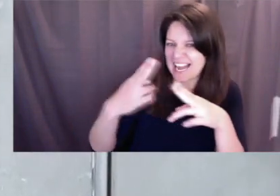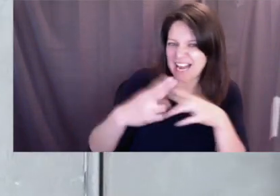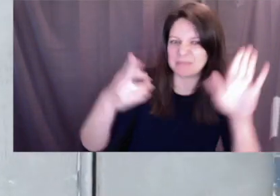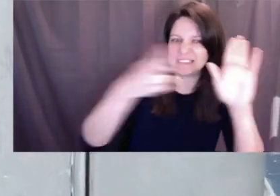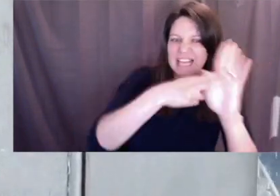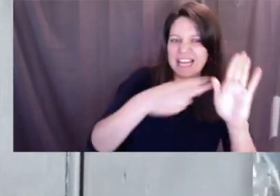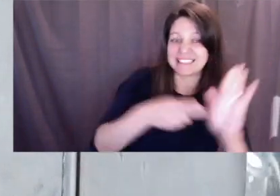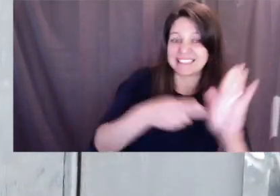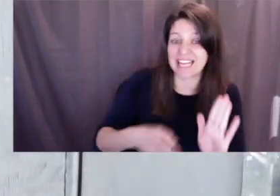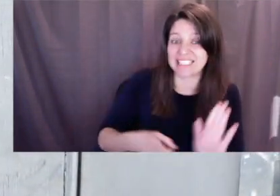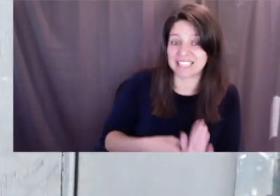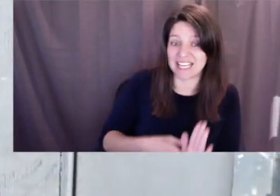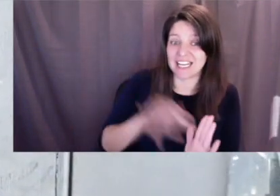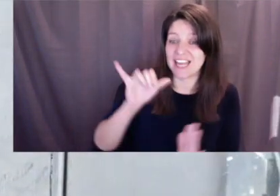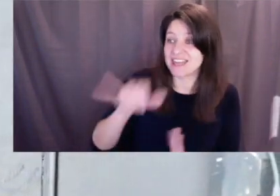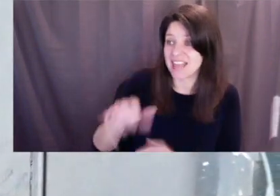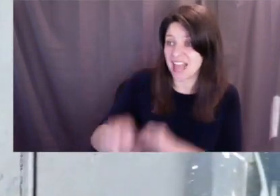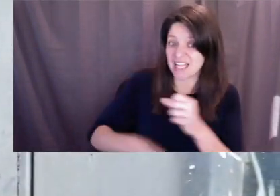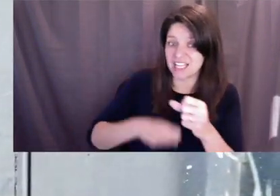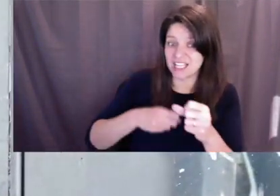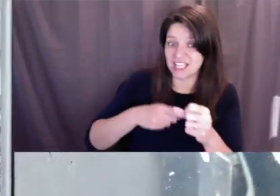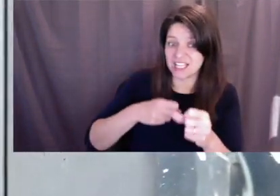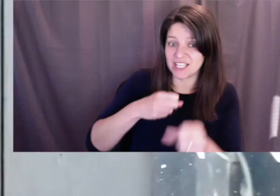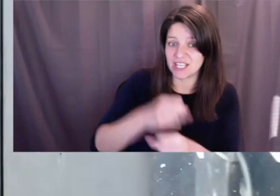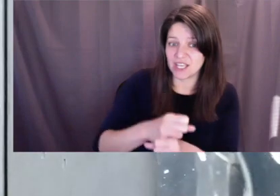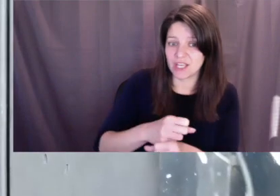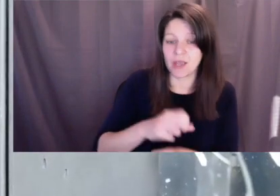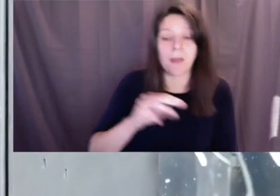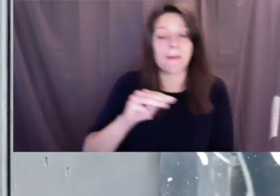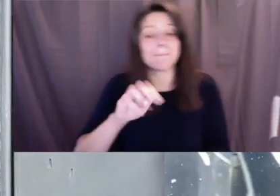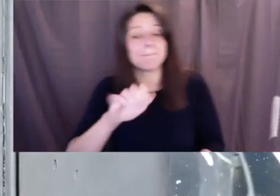And look, this one was in